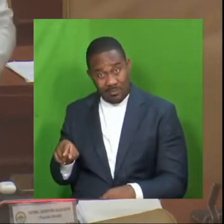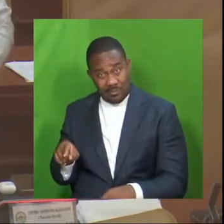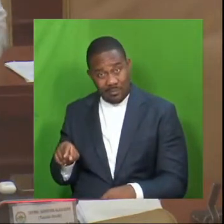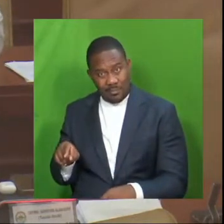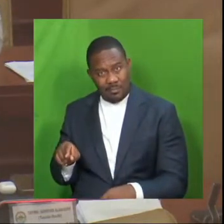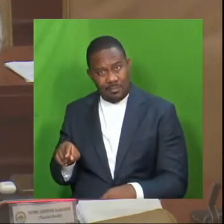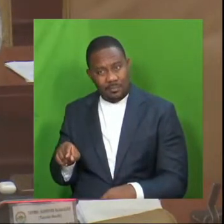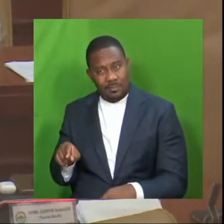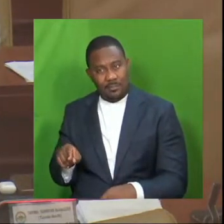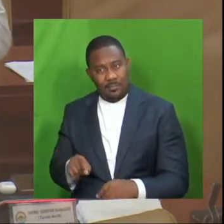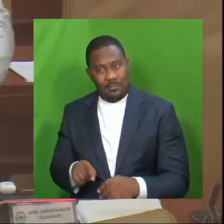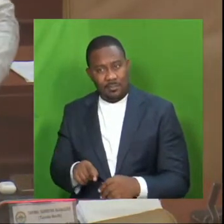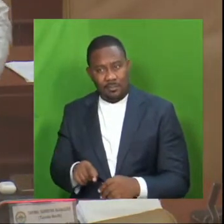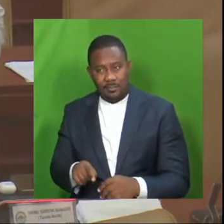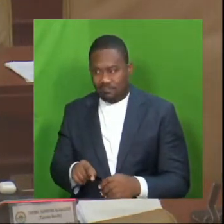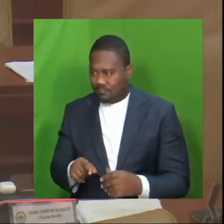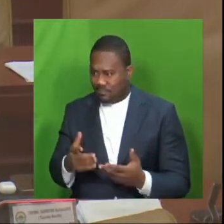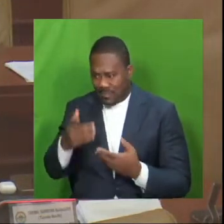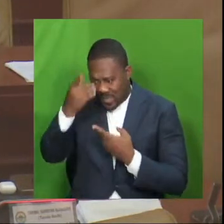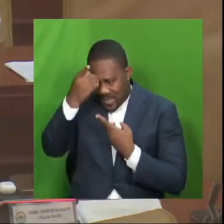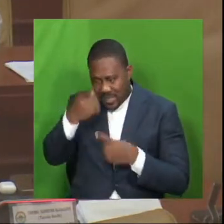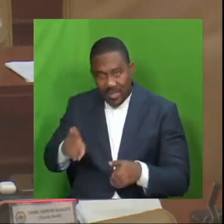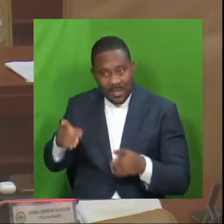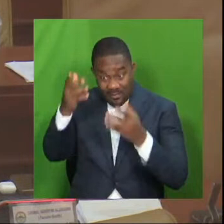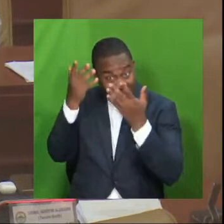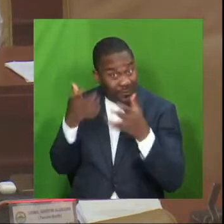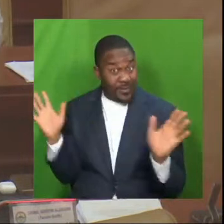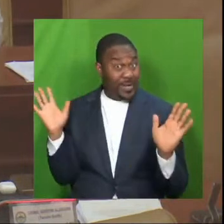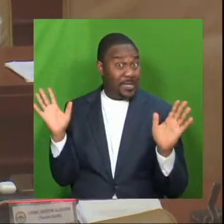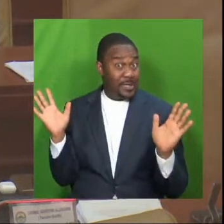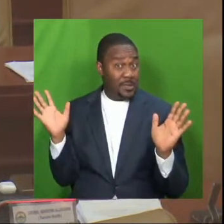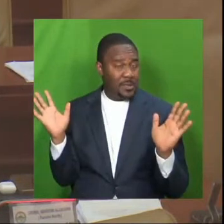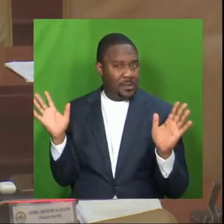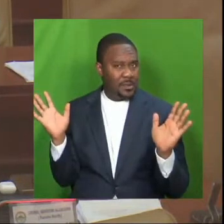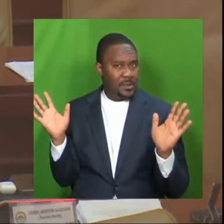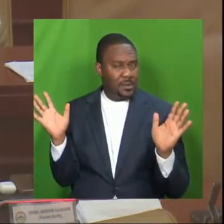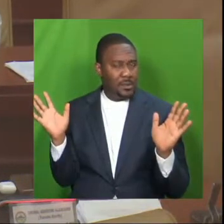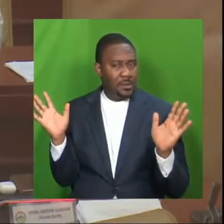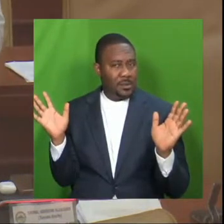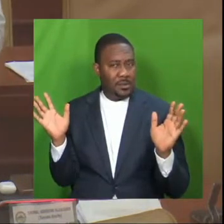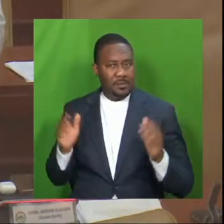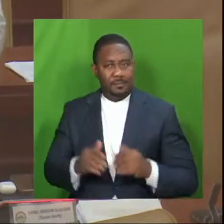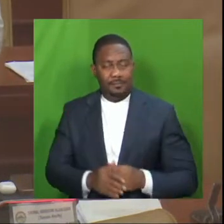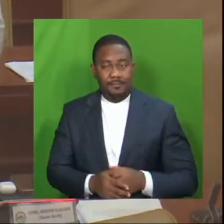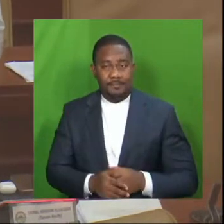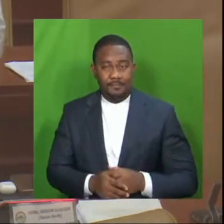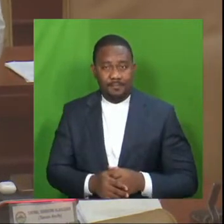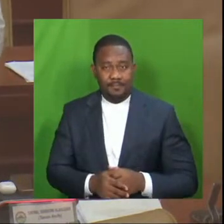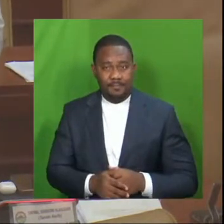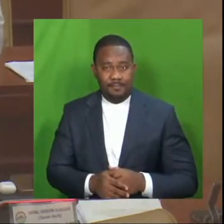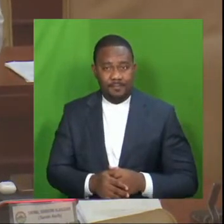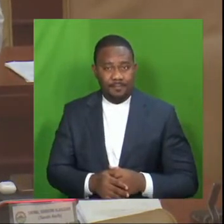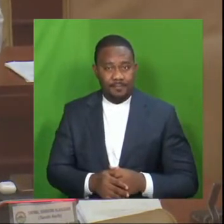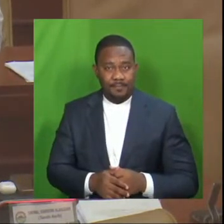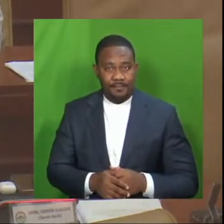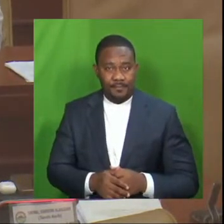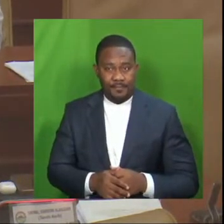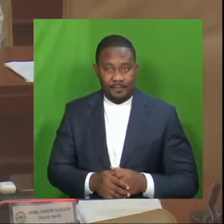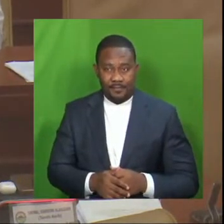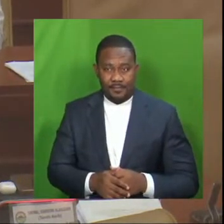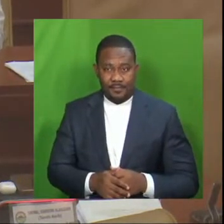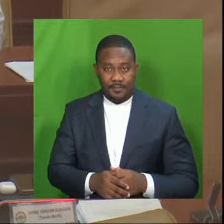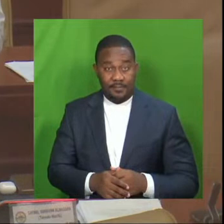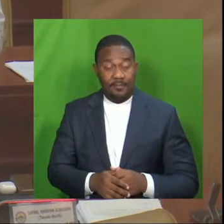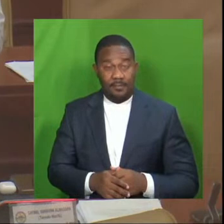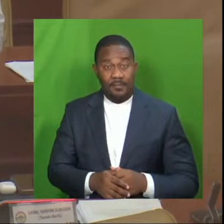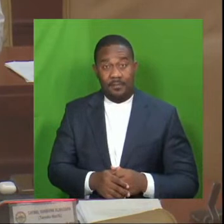ends and takes decisions on behalf of the House, because the concluding statement